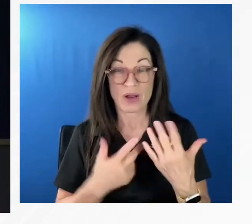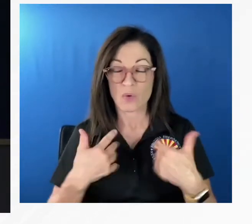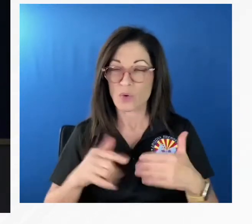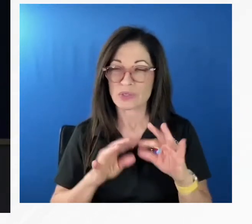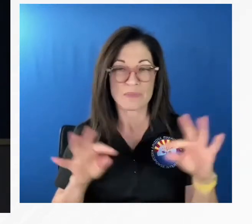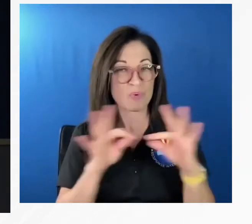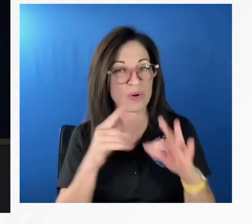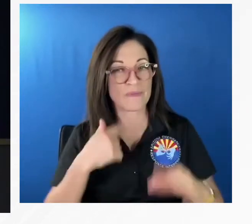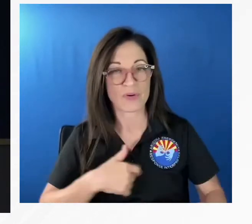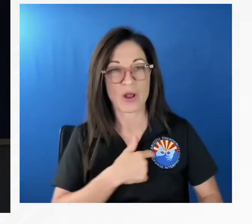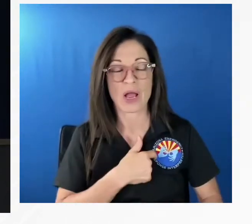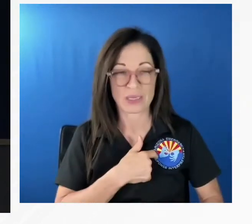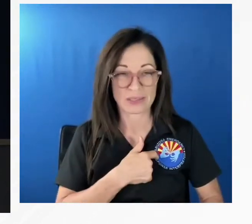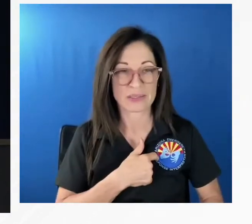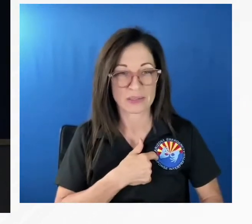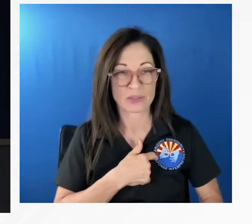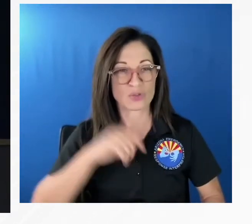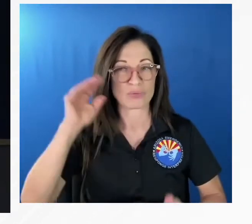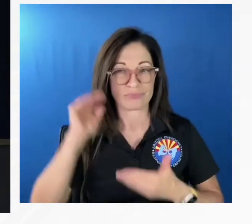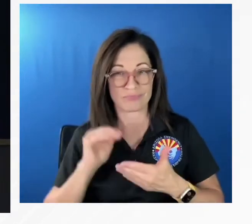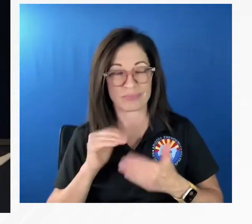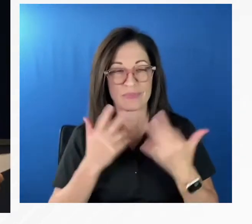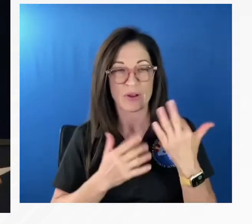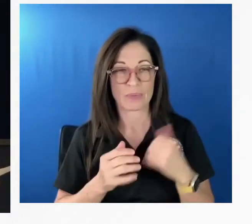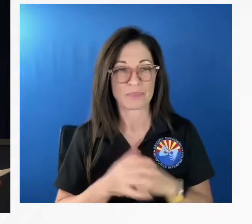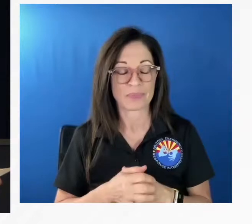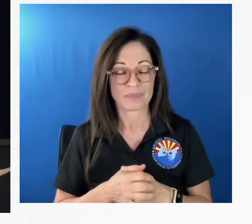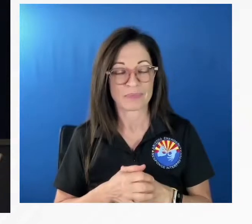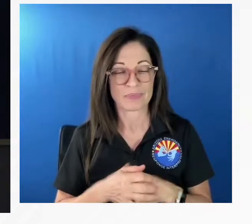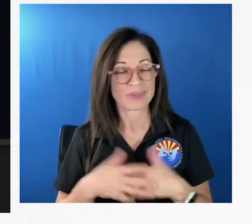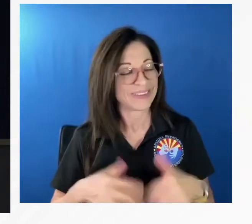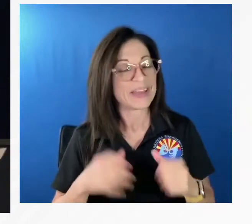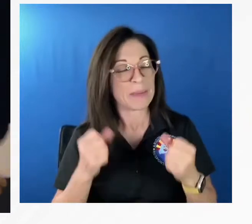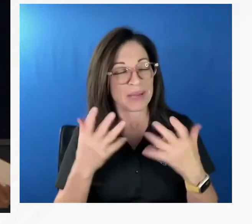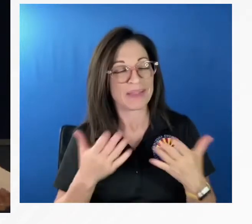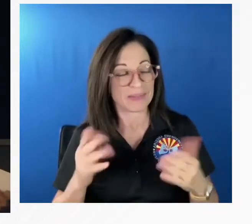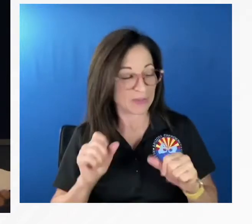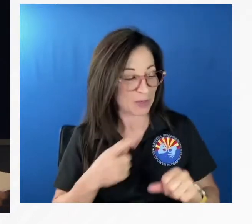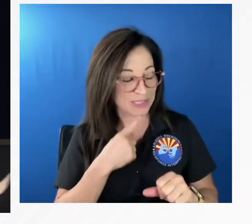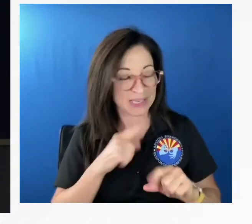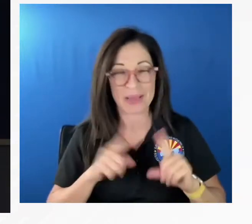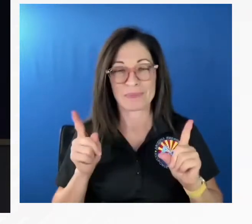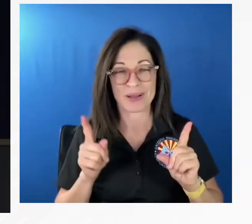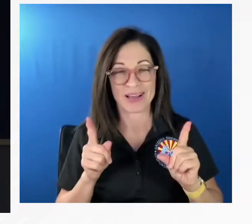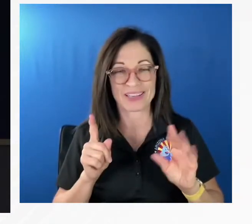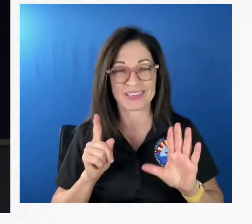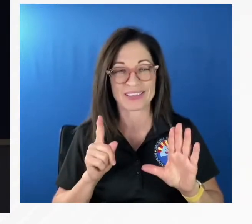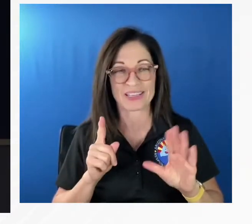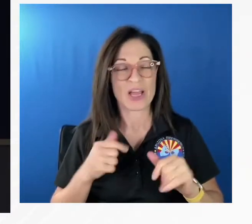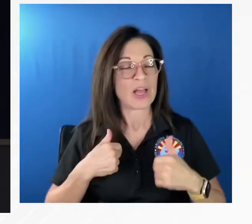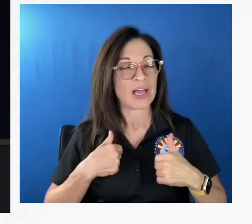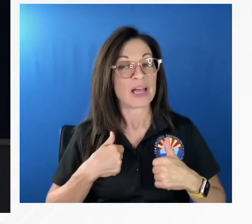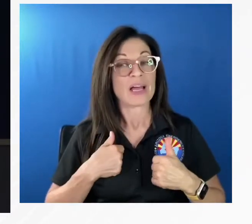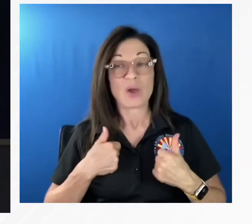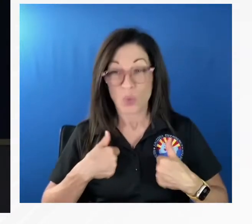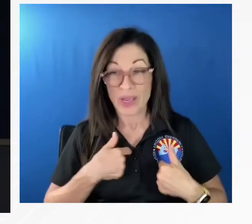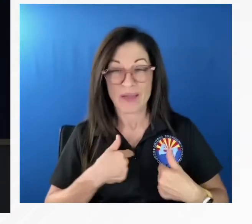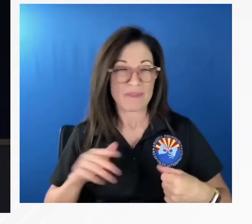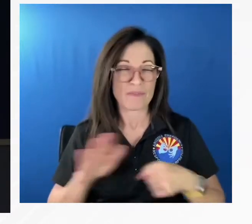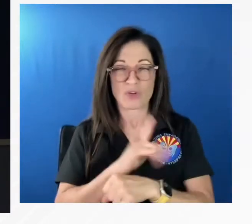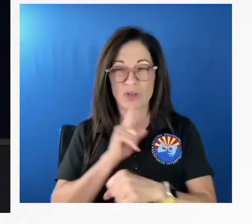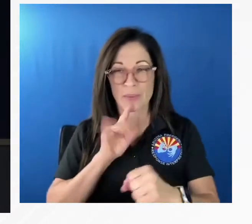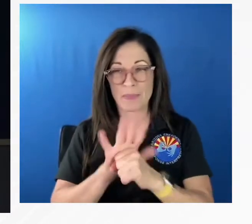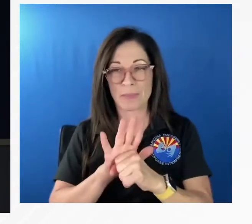Yeah, there's a lot of other things I could say, but as we do this, we have a full commitment to this incident,